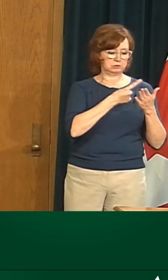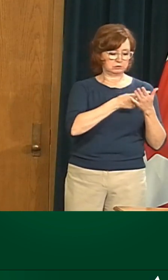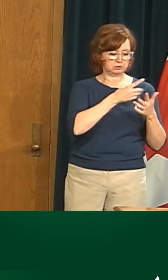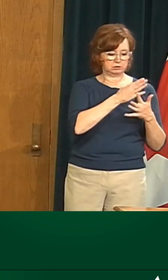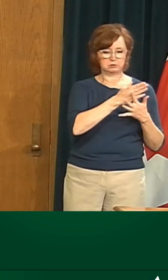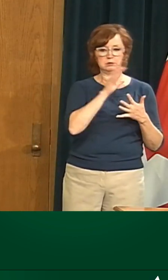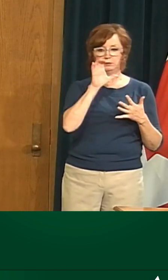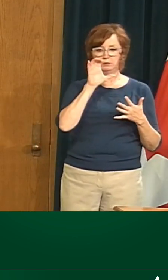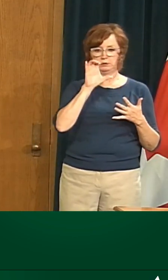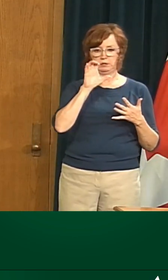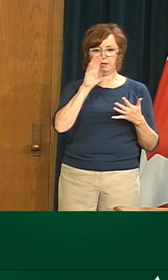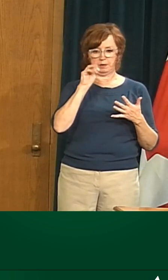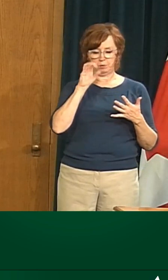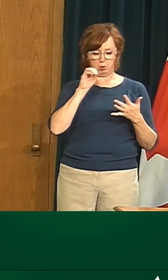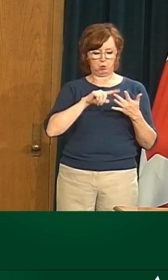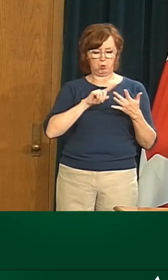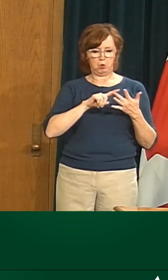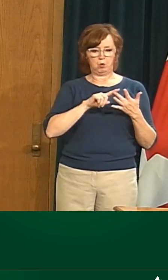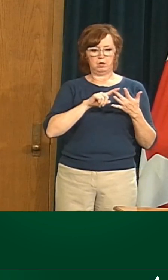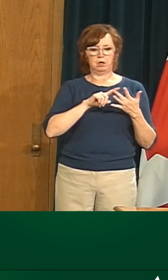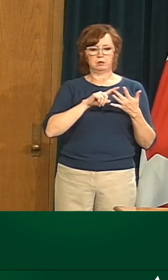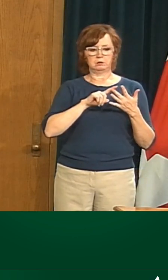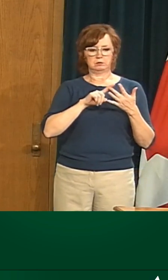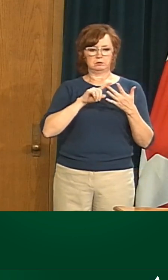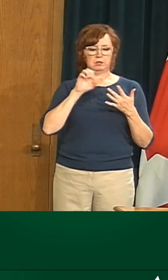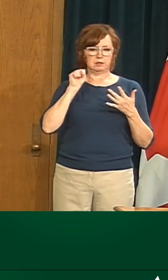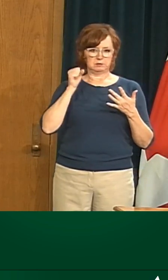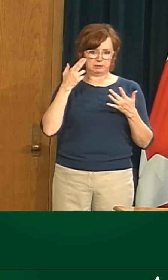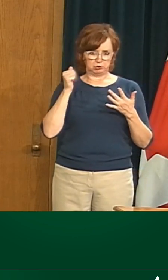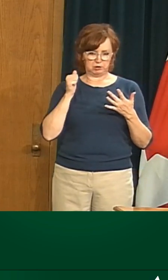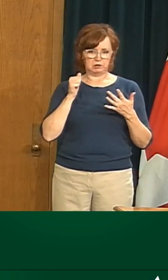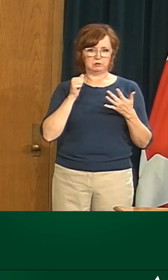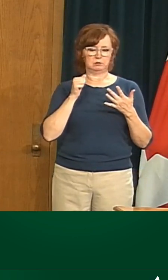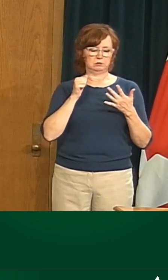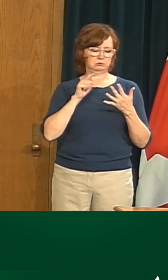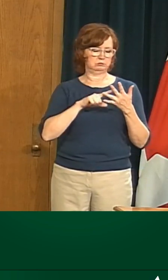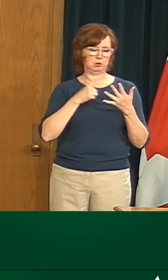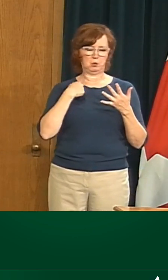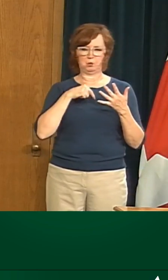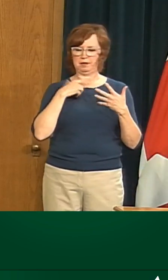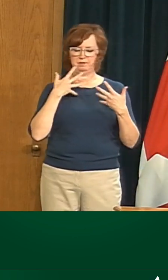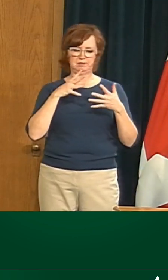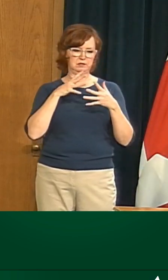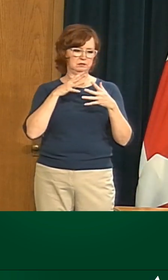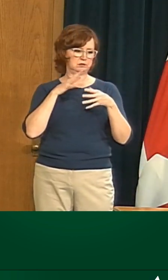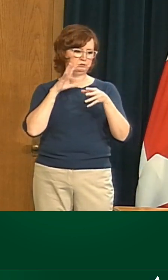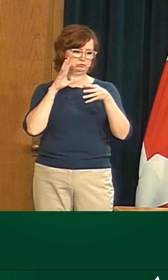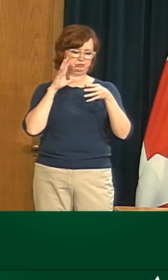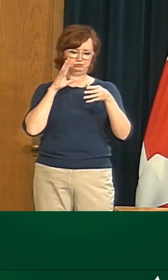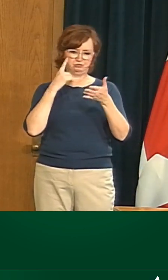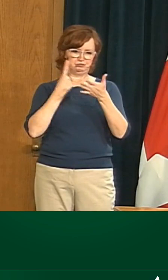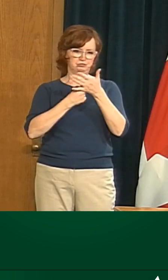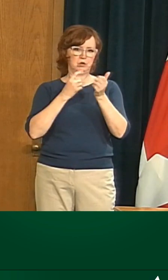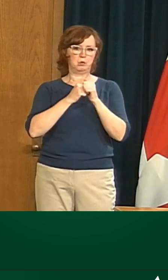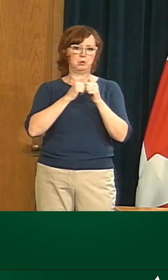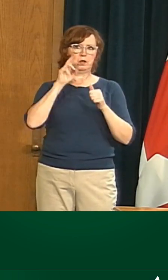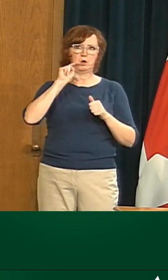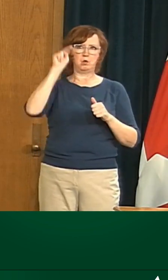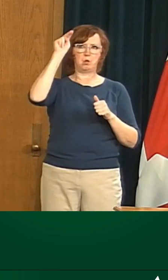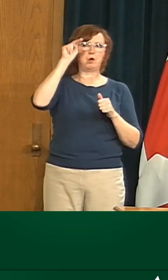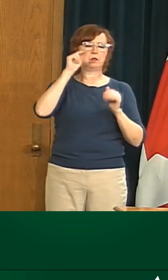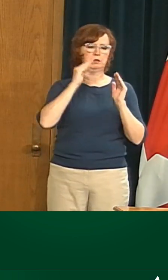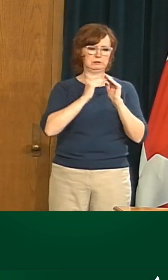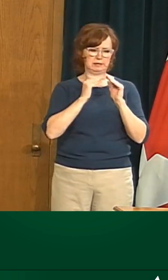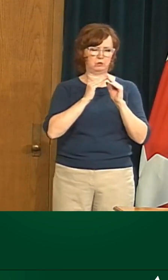Authority, and the local leadership. We have done this with a number of northern communities. We had a very open conversation with